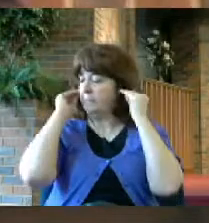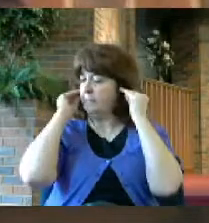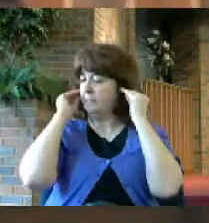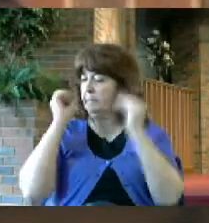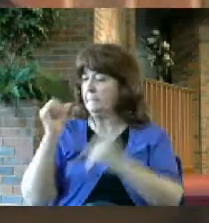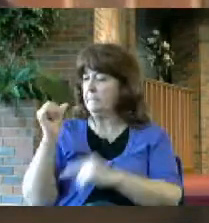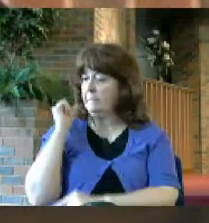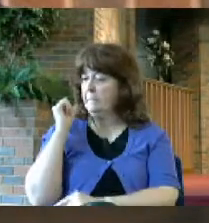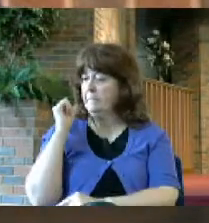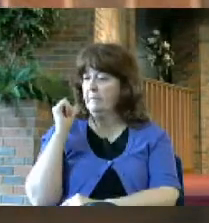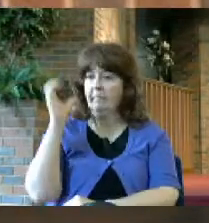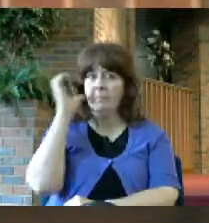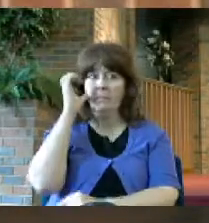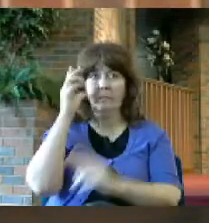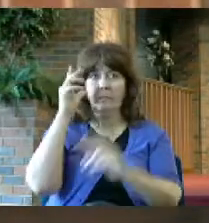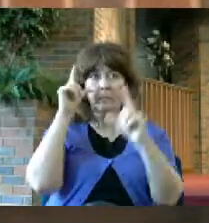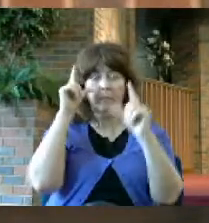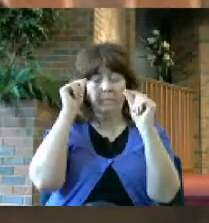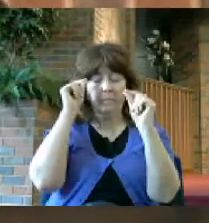When you do that, you're going to make enemies.